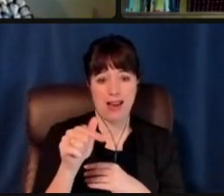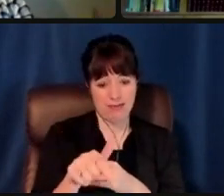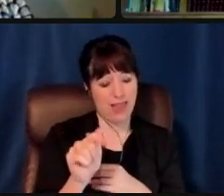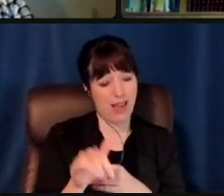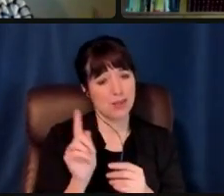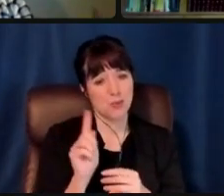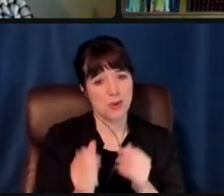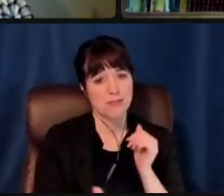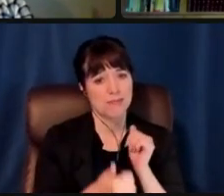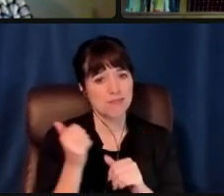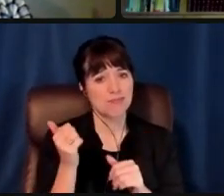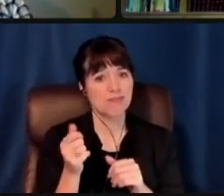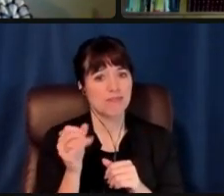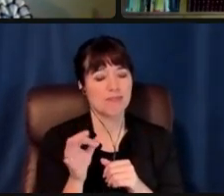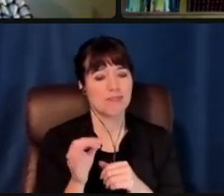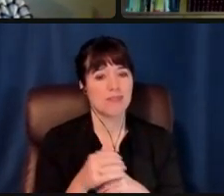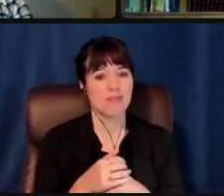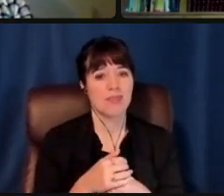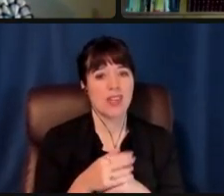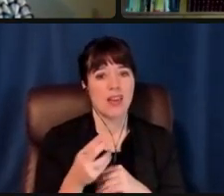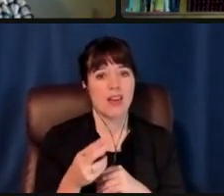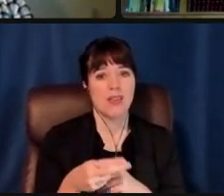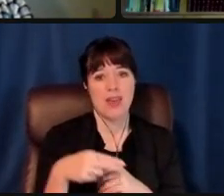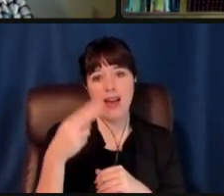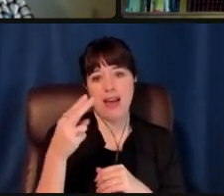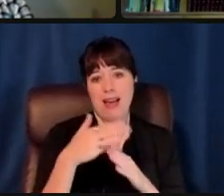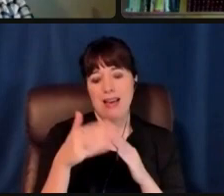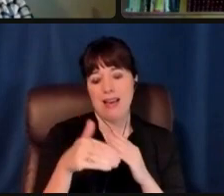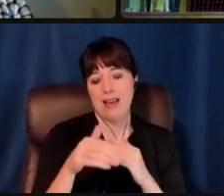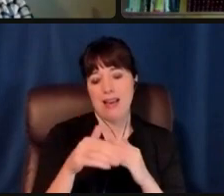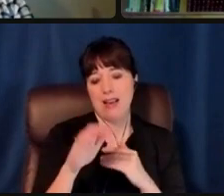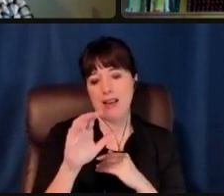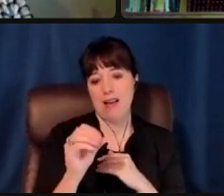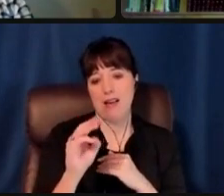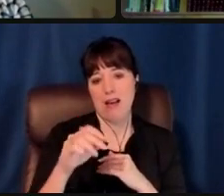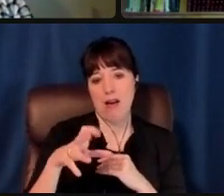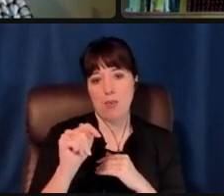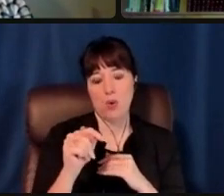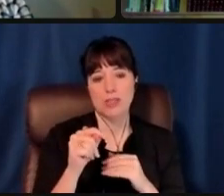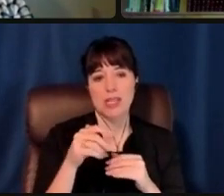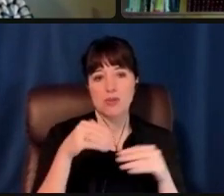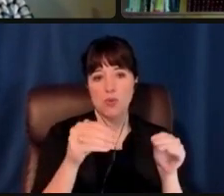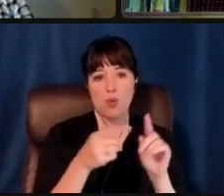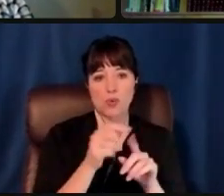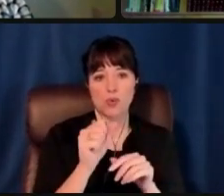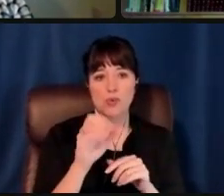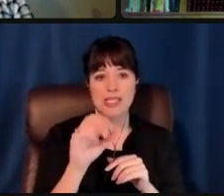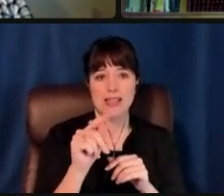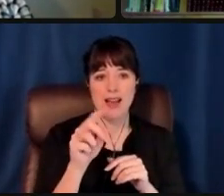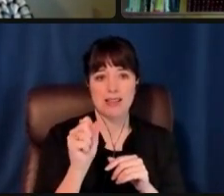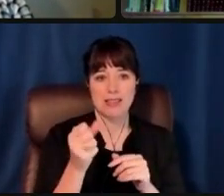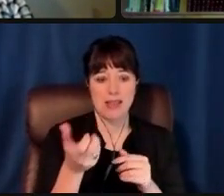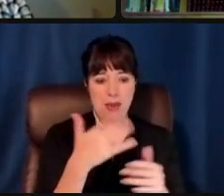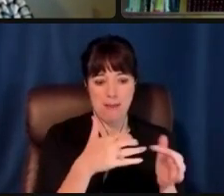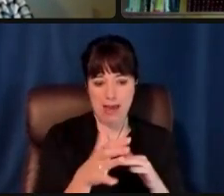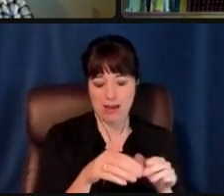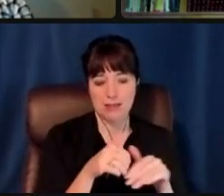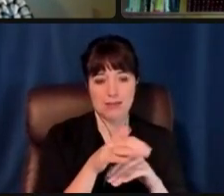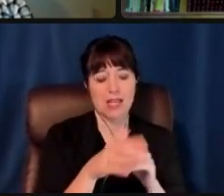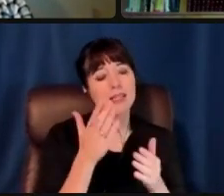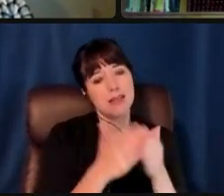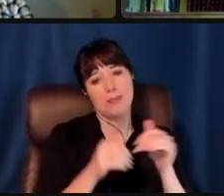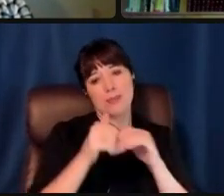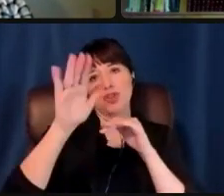majority of the high-end compost is sold to Scott's. They bag it and sell it locally. Some of it actually is shipped away, further